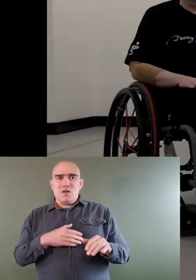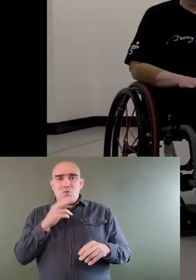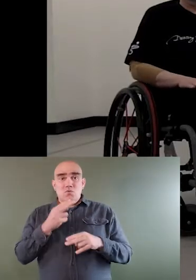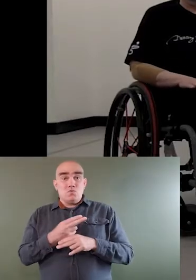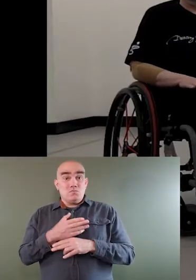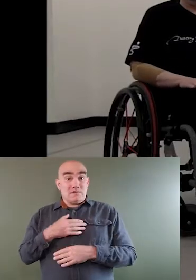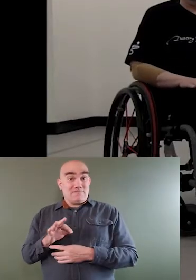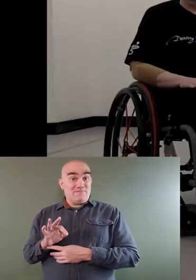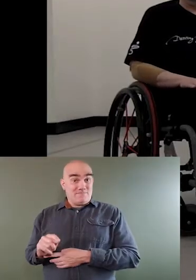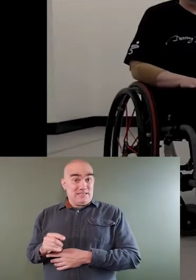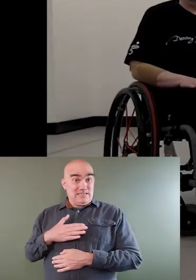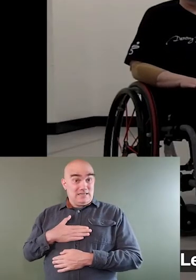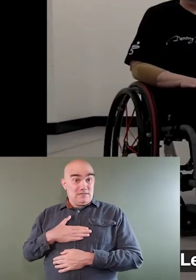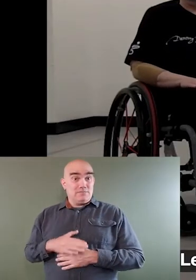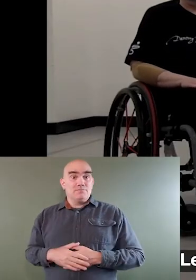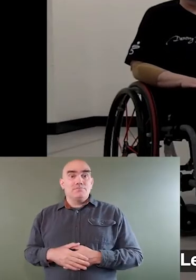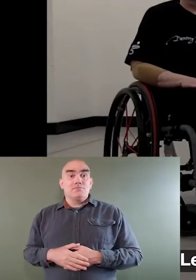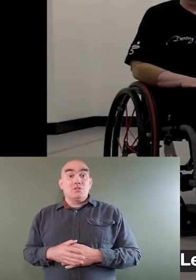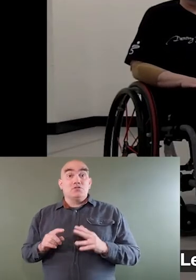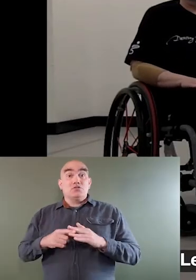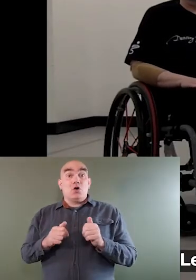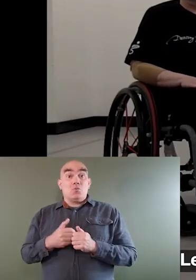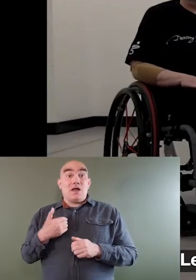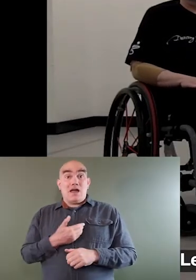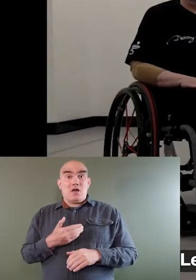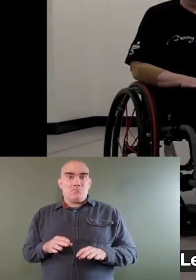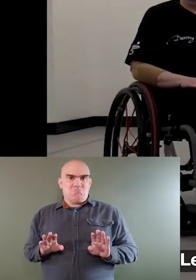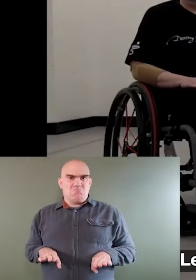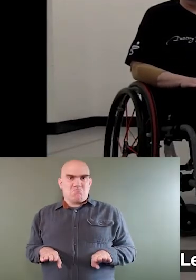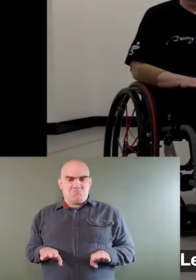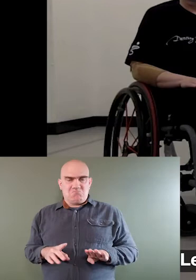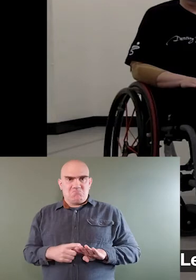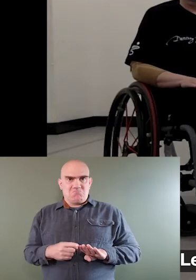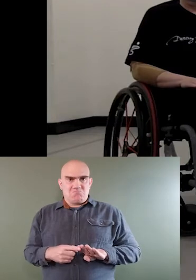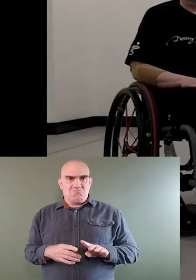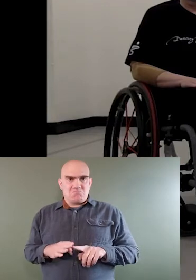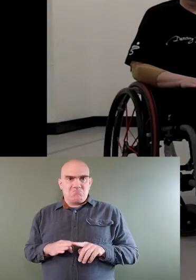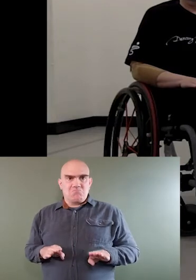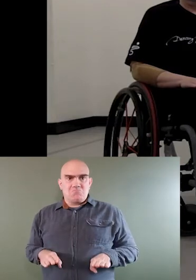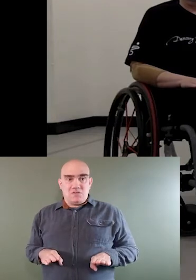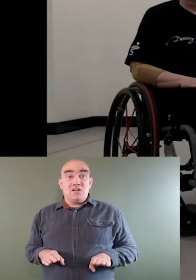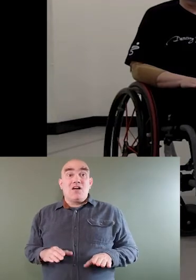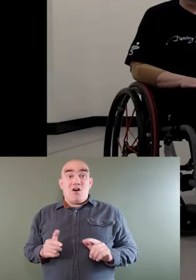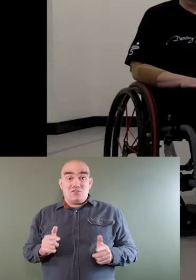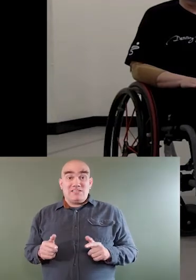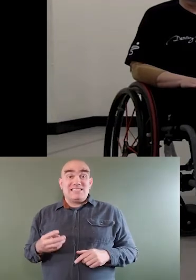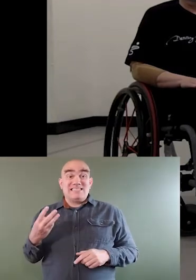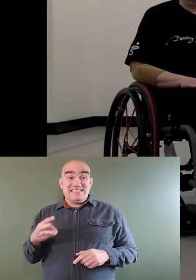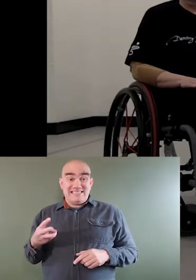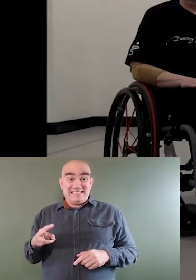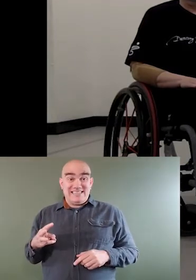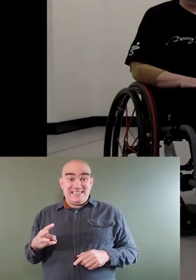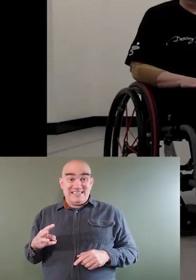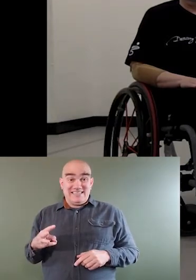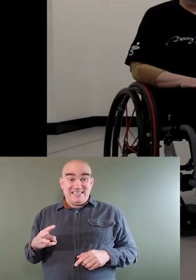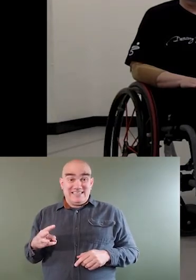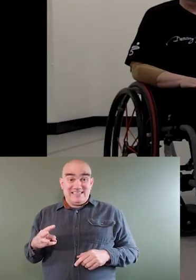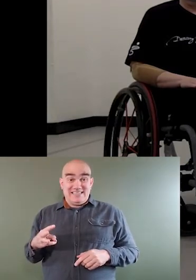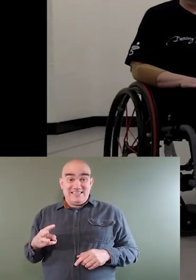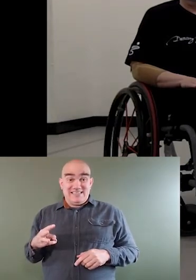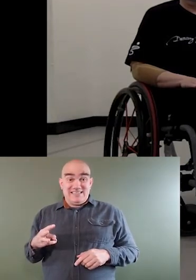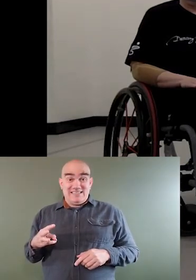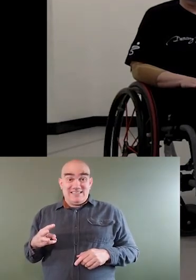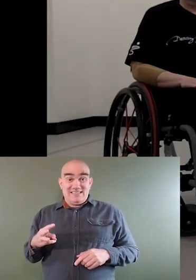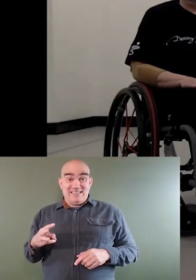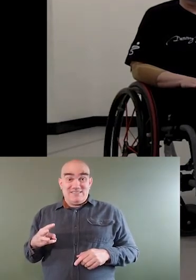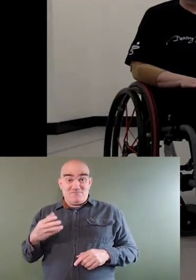be using my feet. Let's start with our toes or fingertips alternating 16 front, 5,